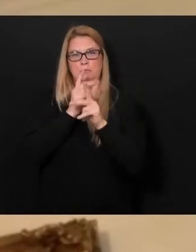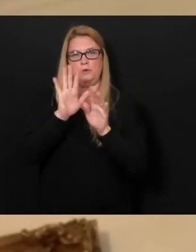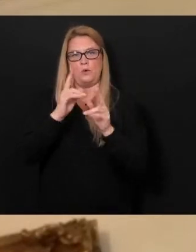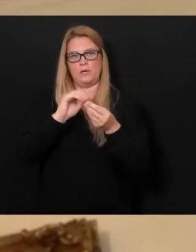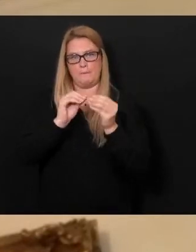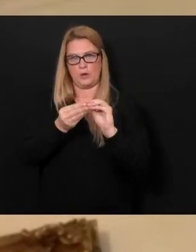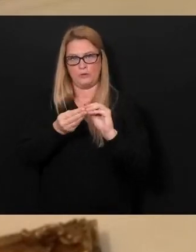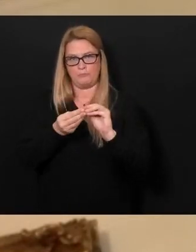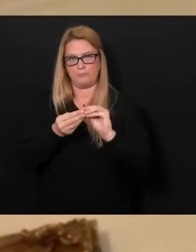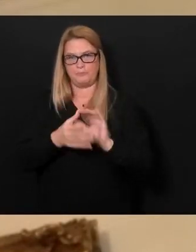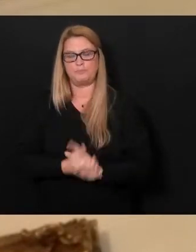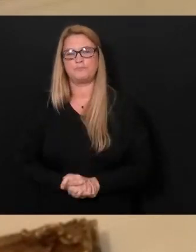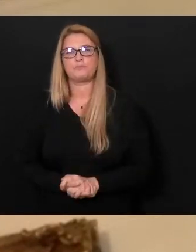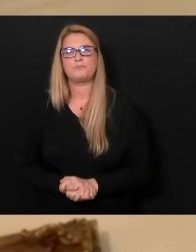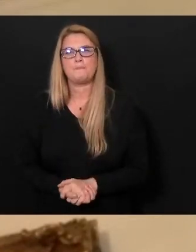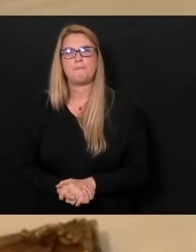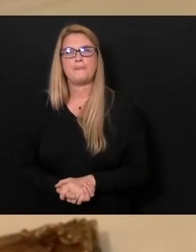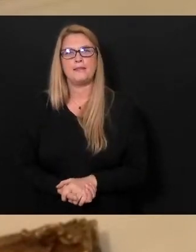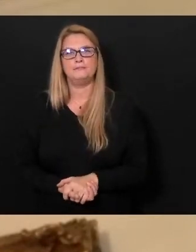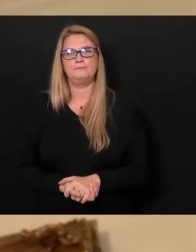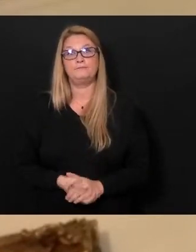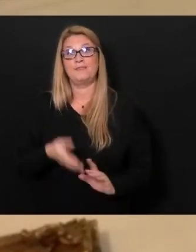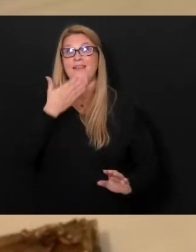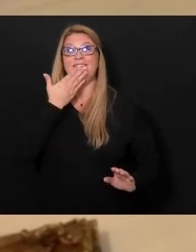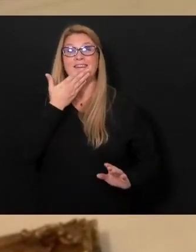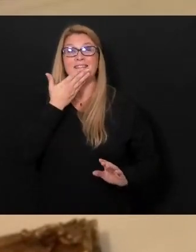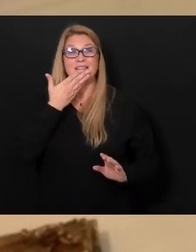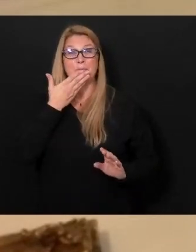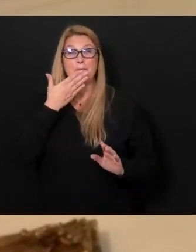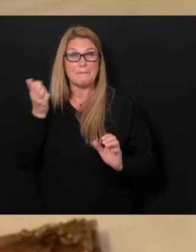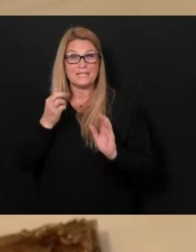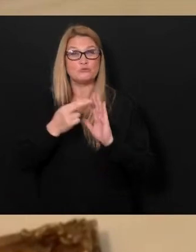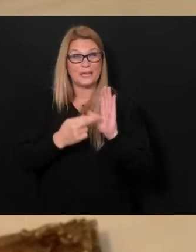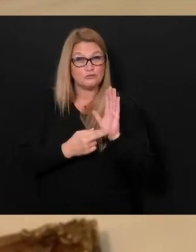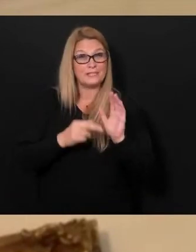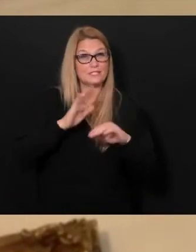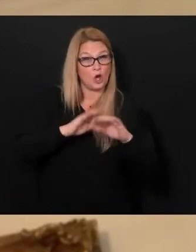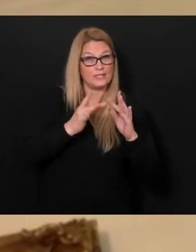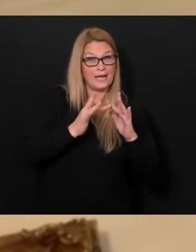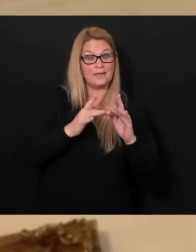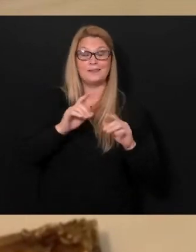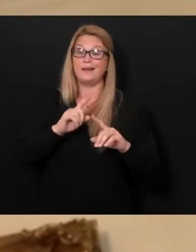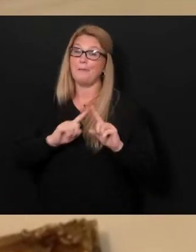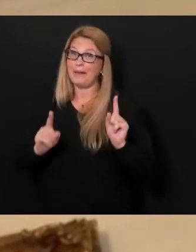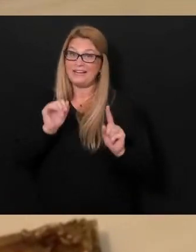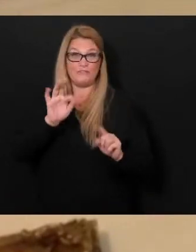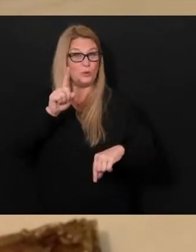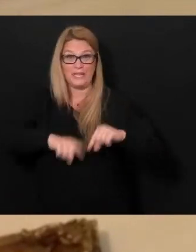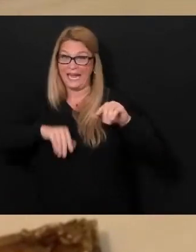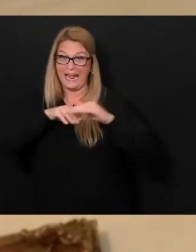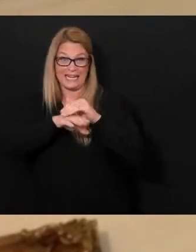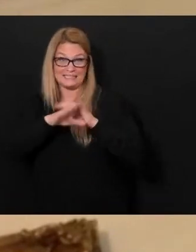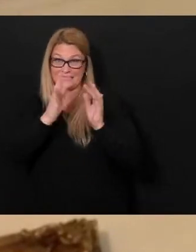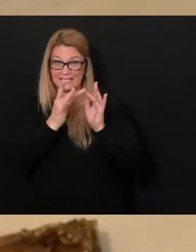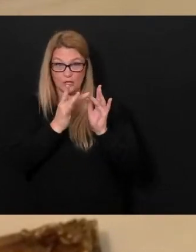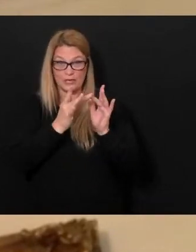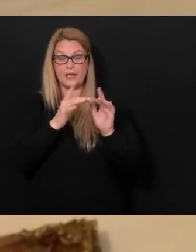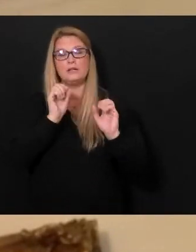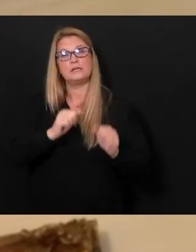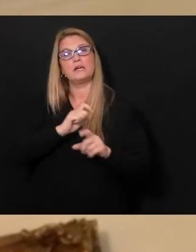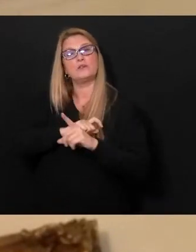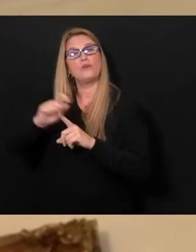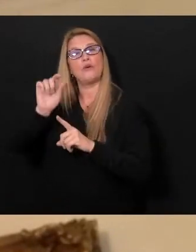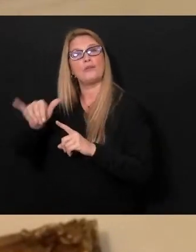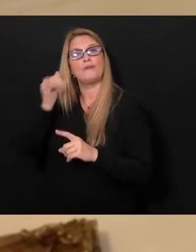of, again, expediency, the best way is online, but we also have our call center. We'll be standing up at 8 a.m. Monday